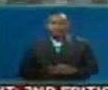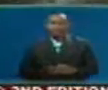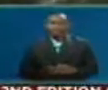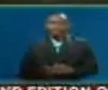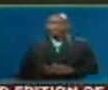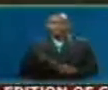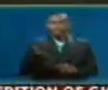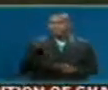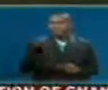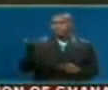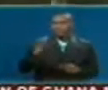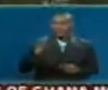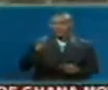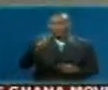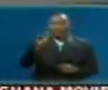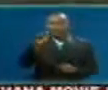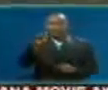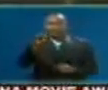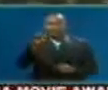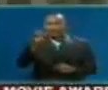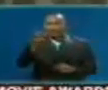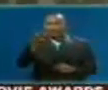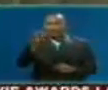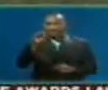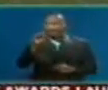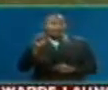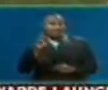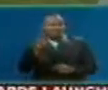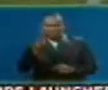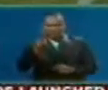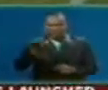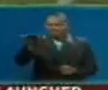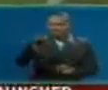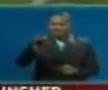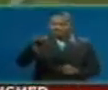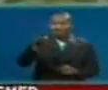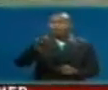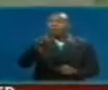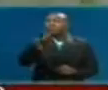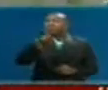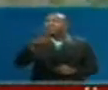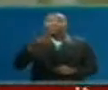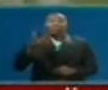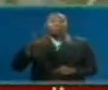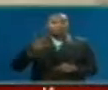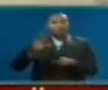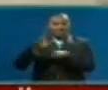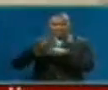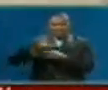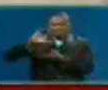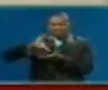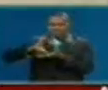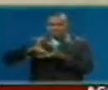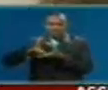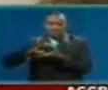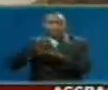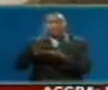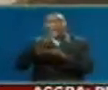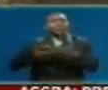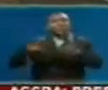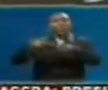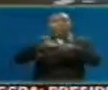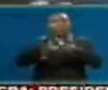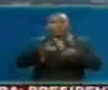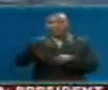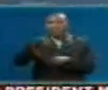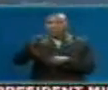defunct Gihok shoe factory at Atonsu Agogo in Kumasi is currently occupied by NVTI Business Studies Center, some